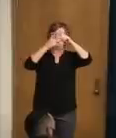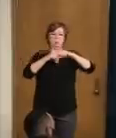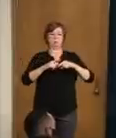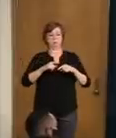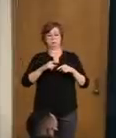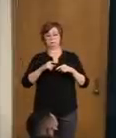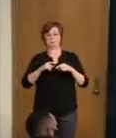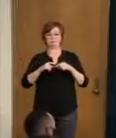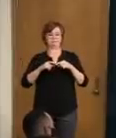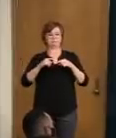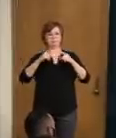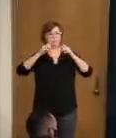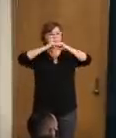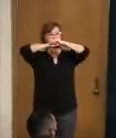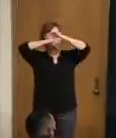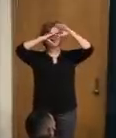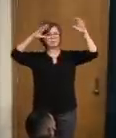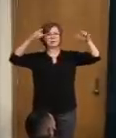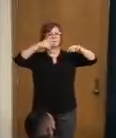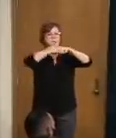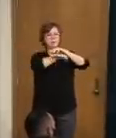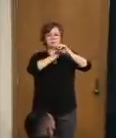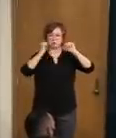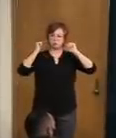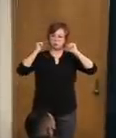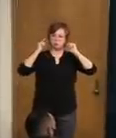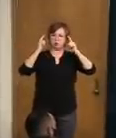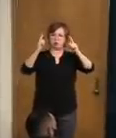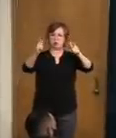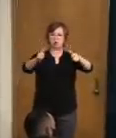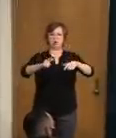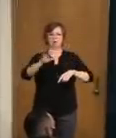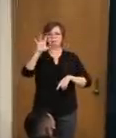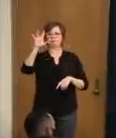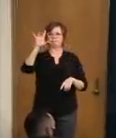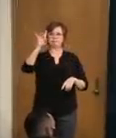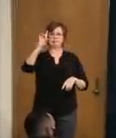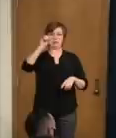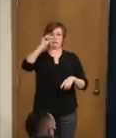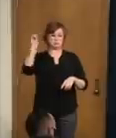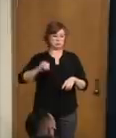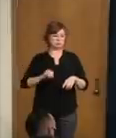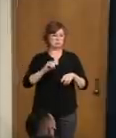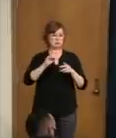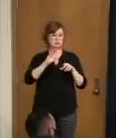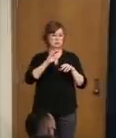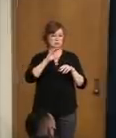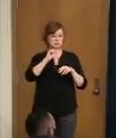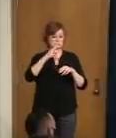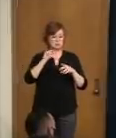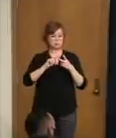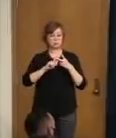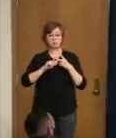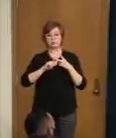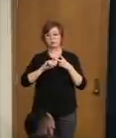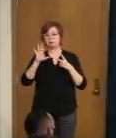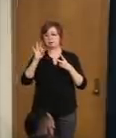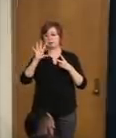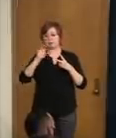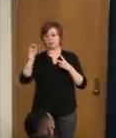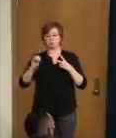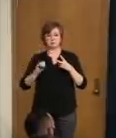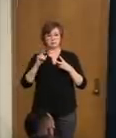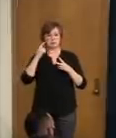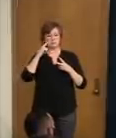by September, 95% by October. What's our goal, and what are you hoping to achieve? Yeah, so maybe I'll start with